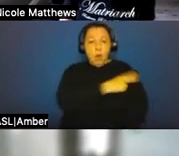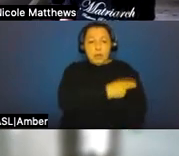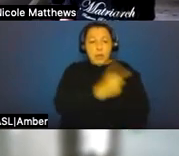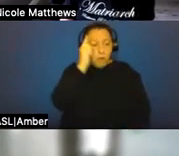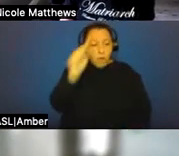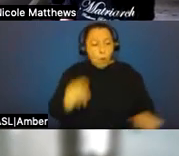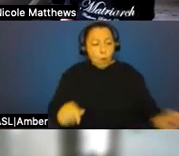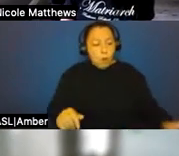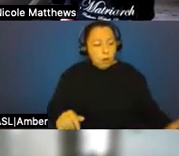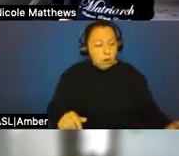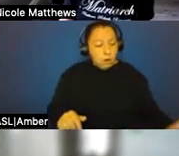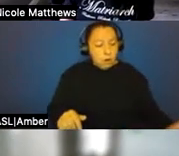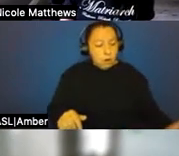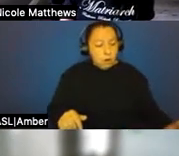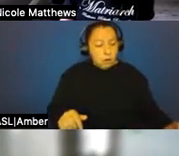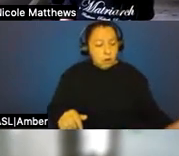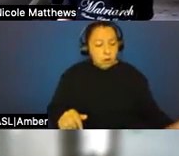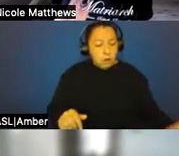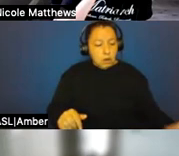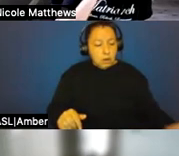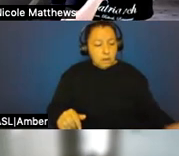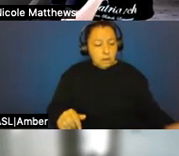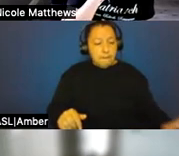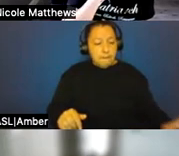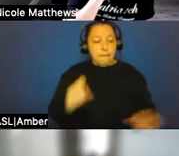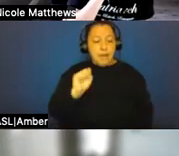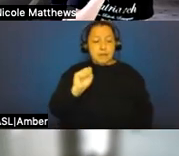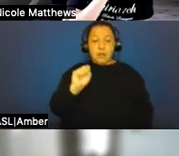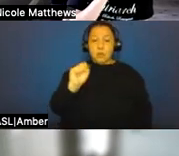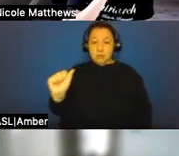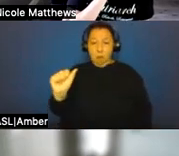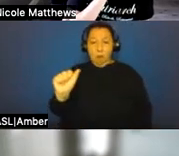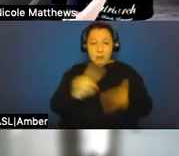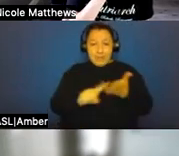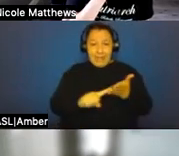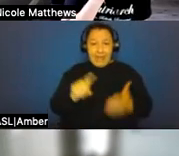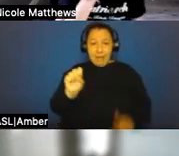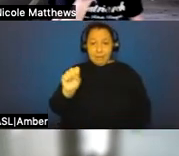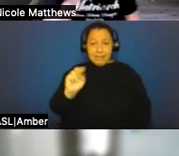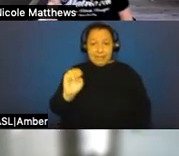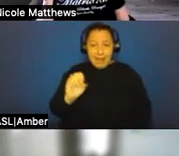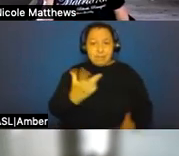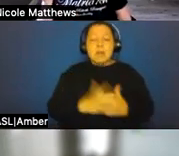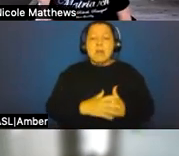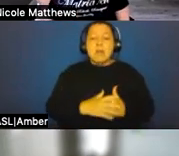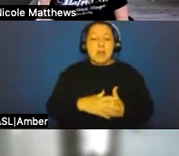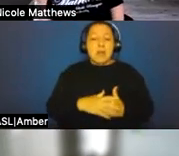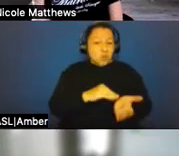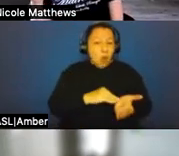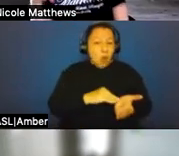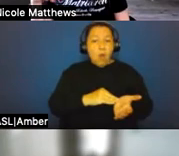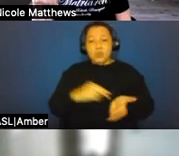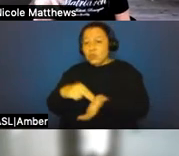a sexual assault exam and the doctor or the nurse or somebody does not respond appropriately to